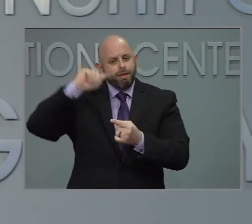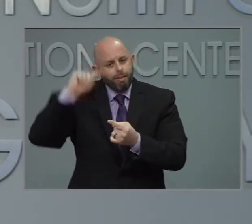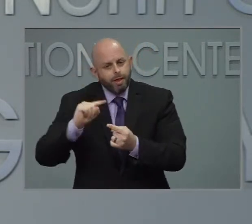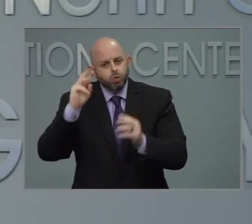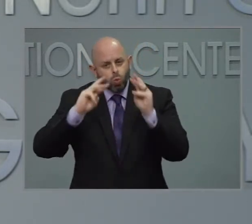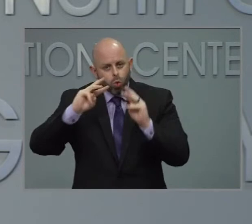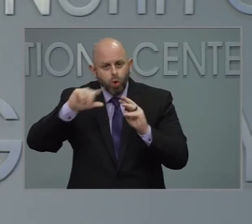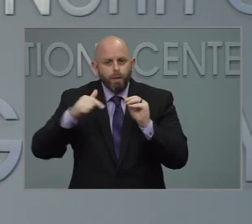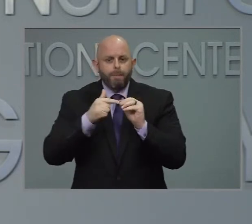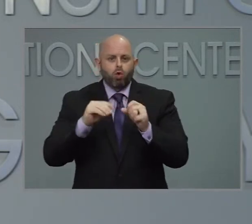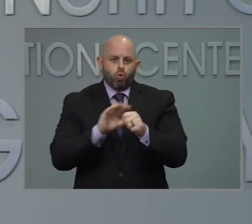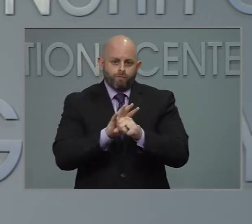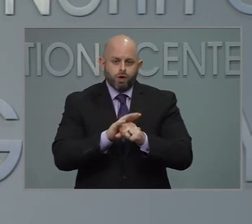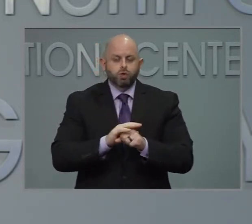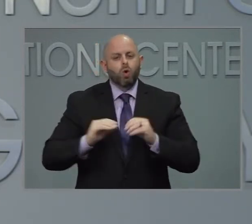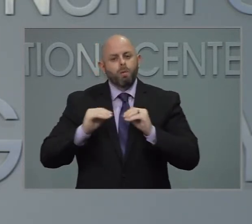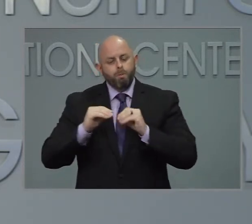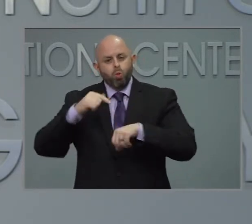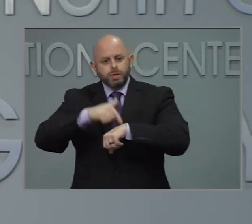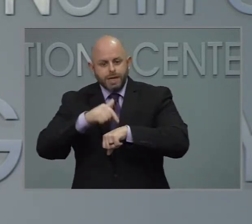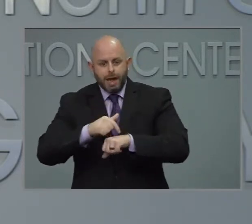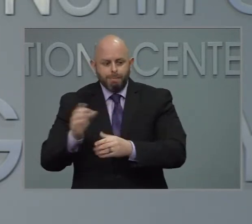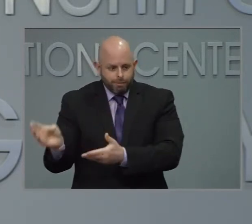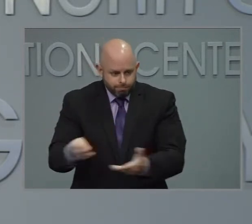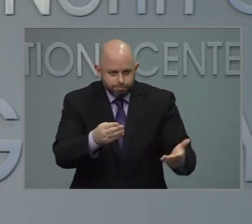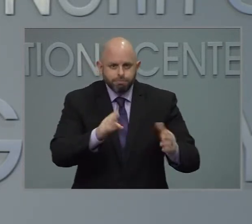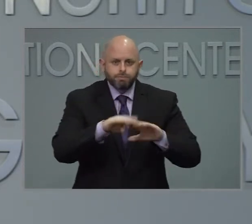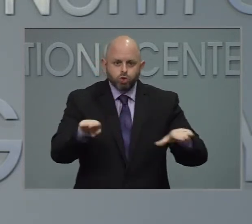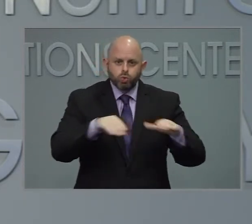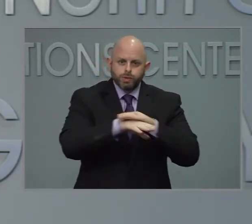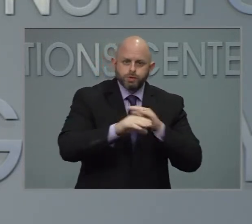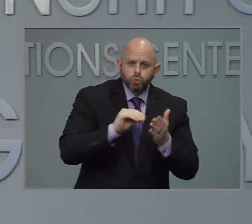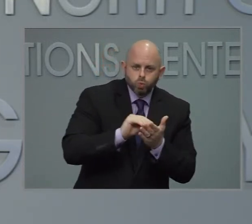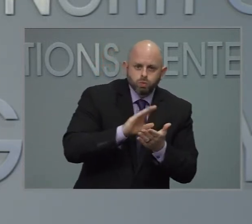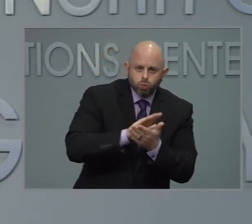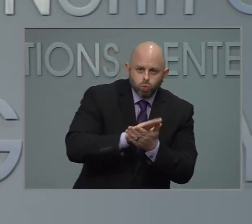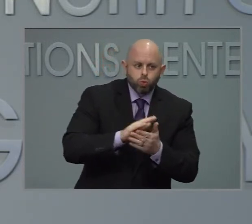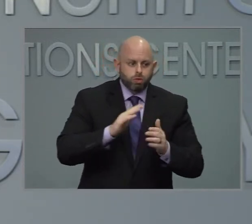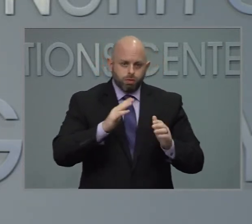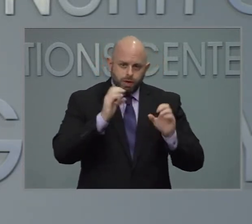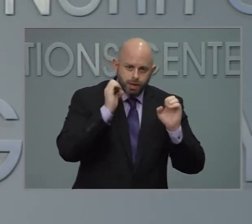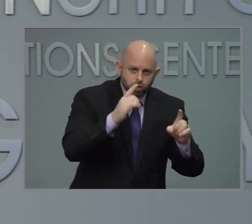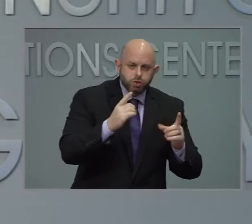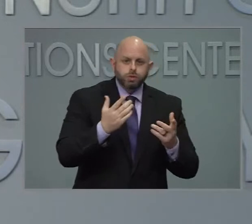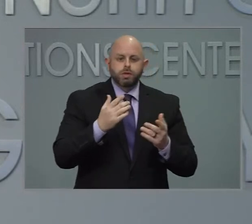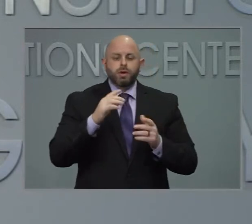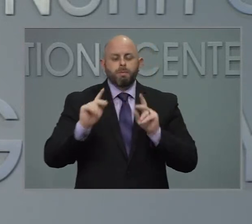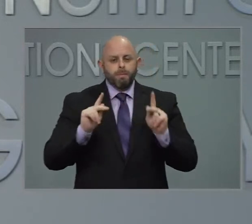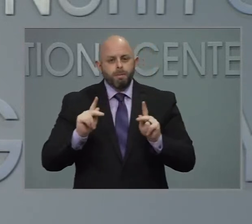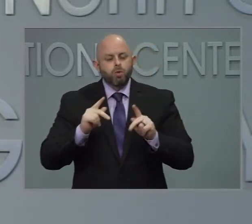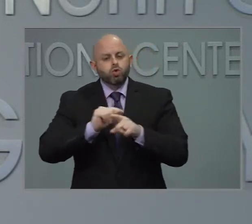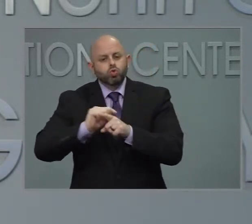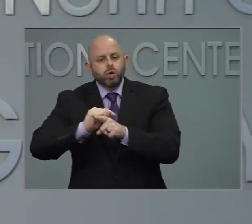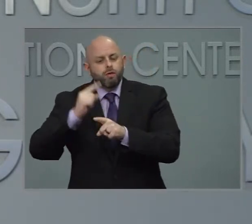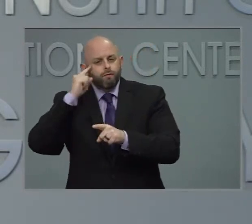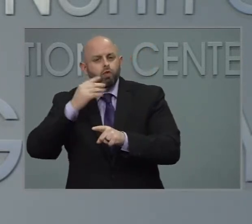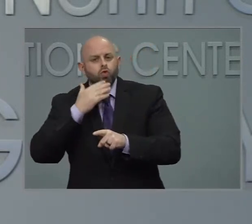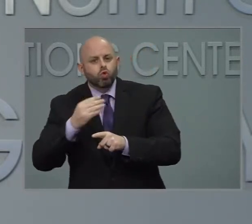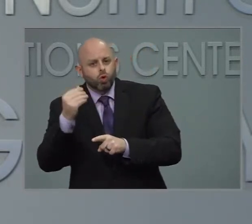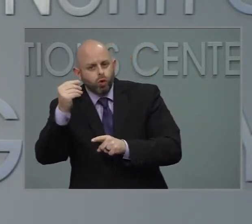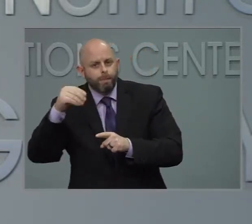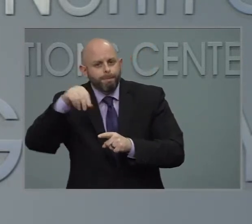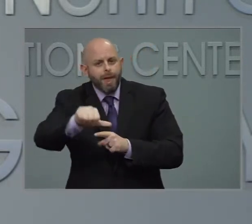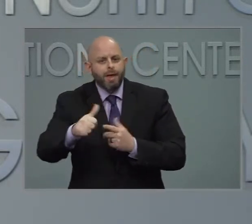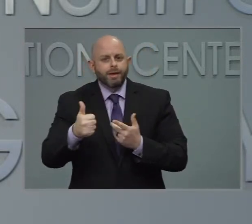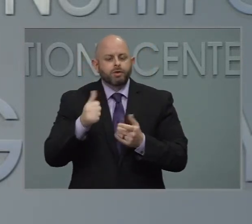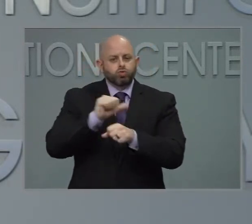time that we can spend on getting our children educated, getting people trained for good paying jobs, making sure everybody's covered